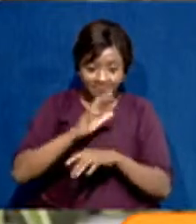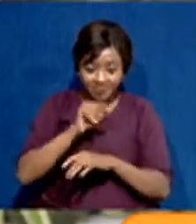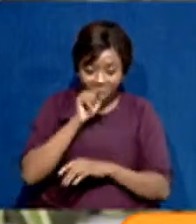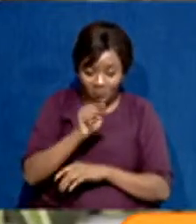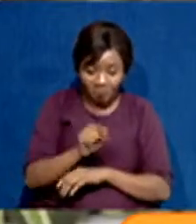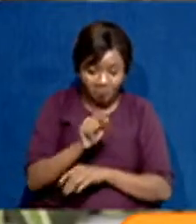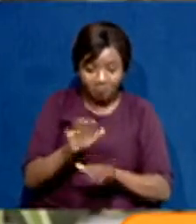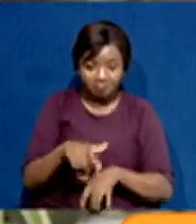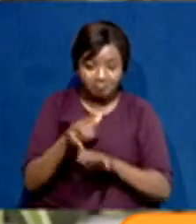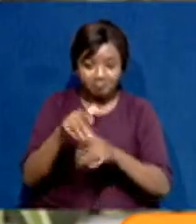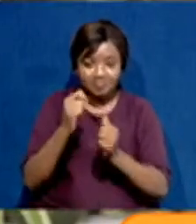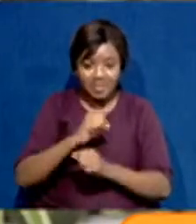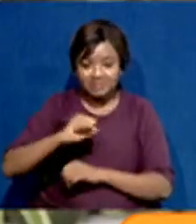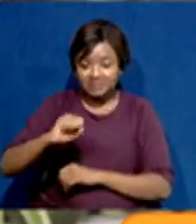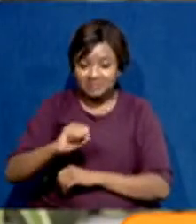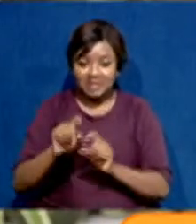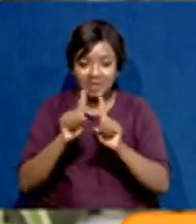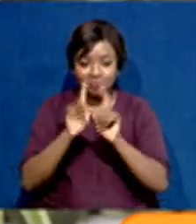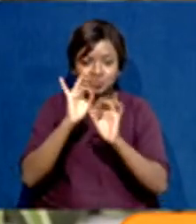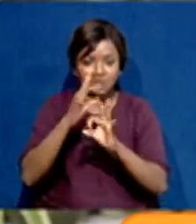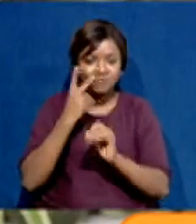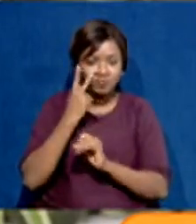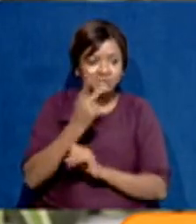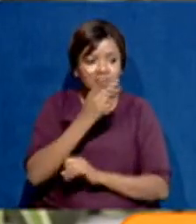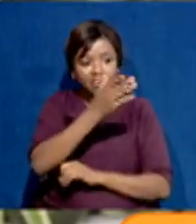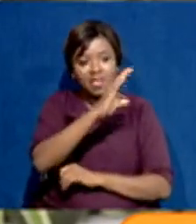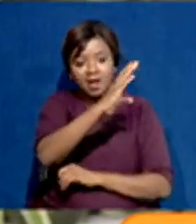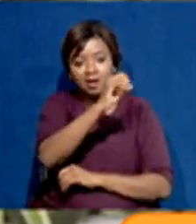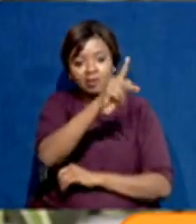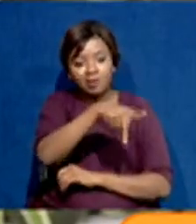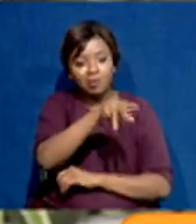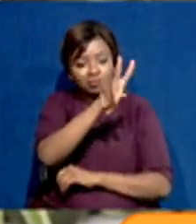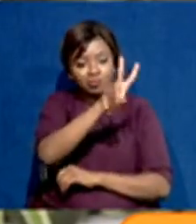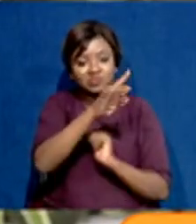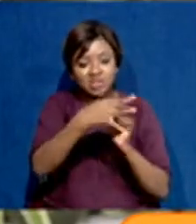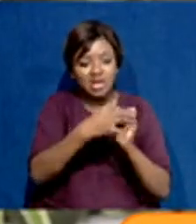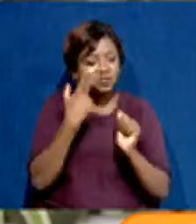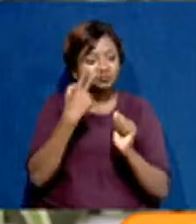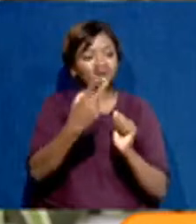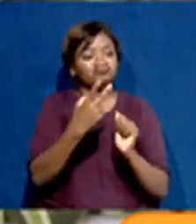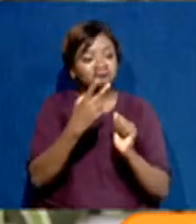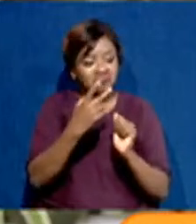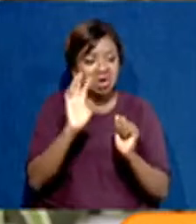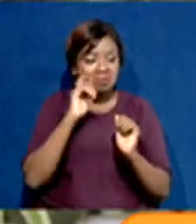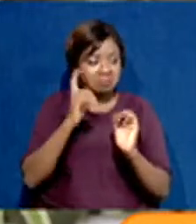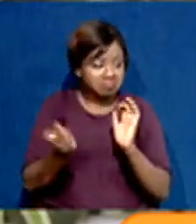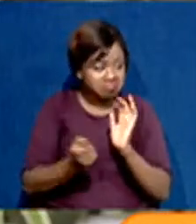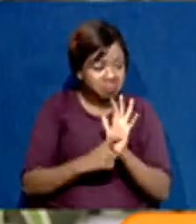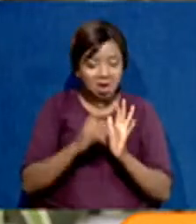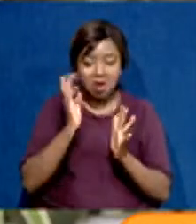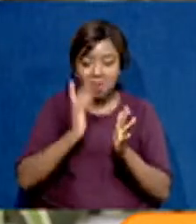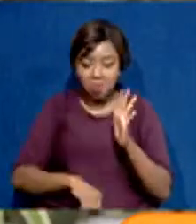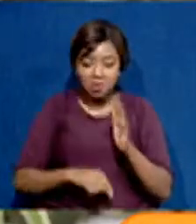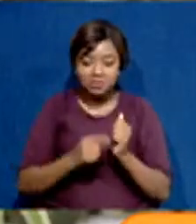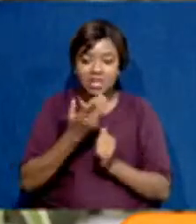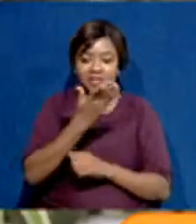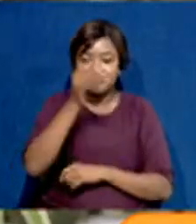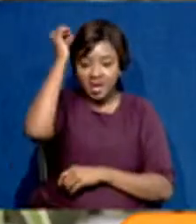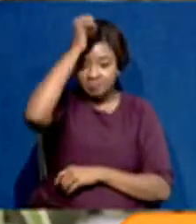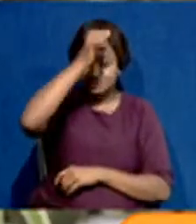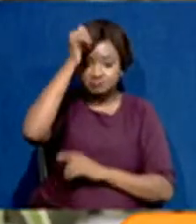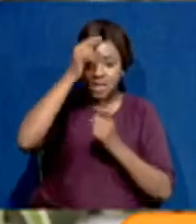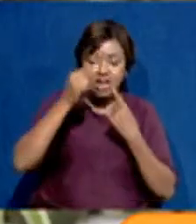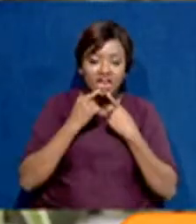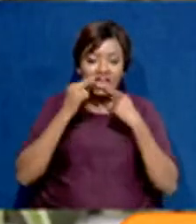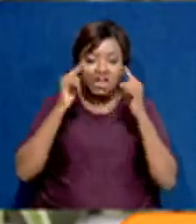the agricultural side. And if you've been following what's happening at COP28, you then realize that there's been the Emirates